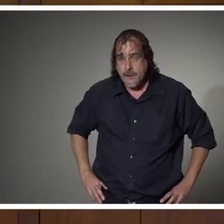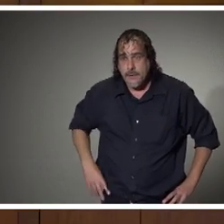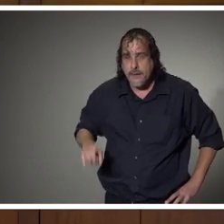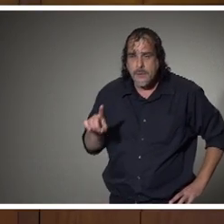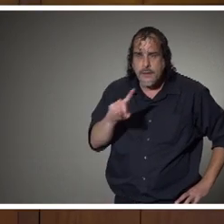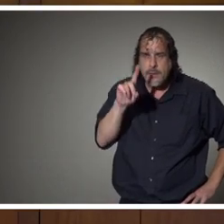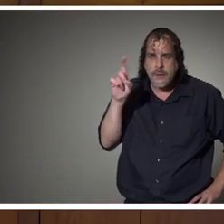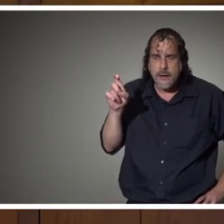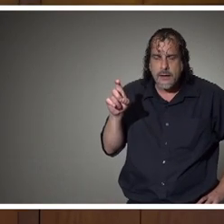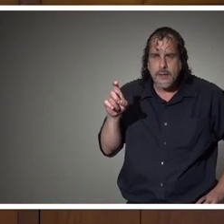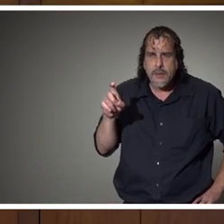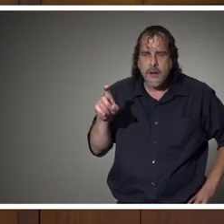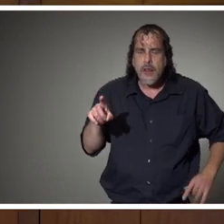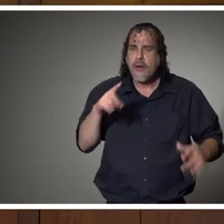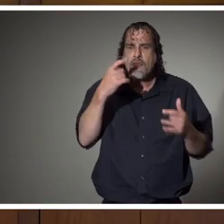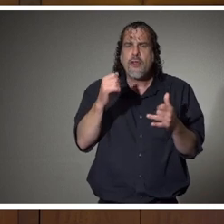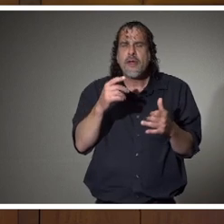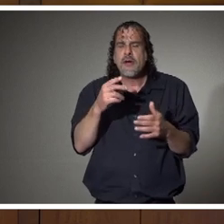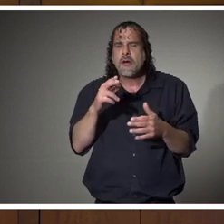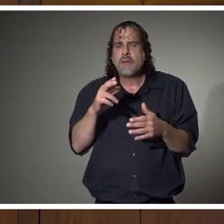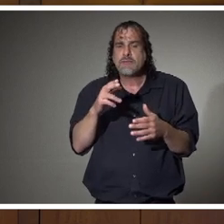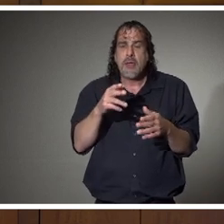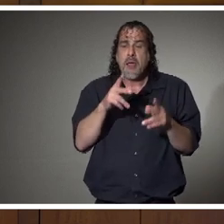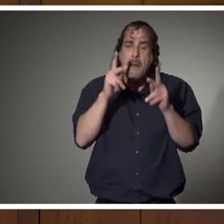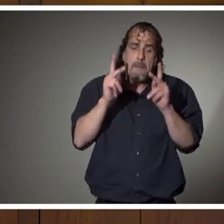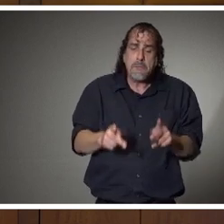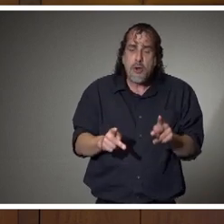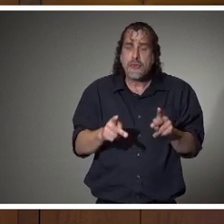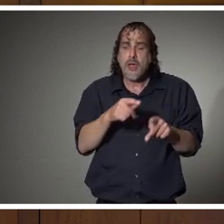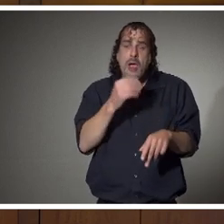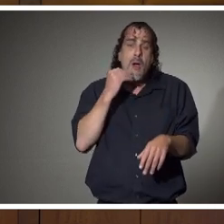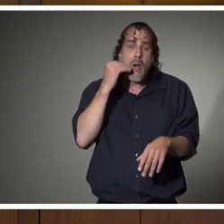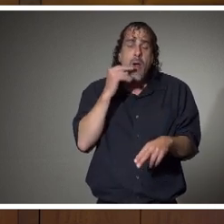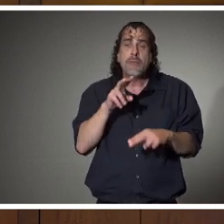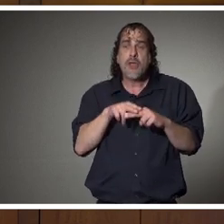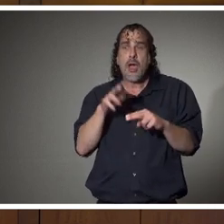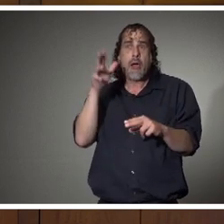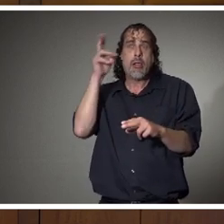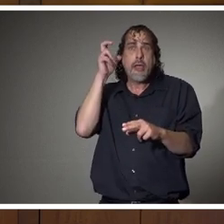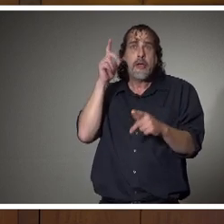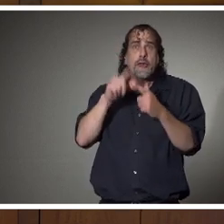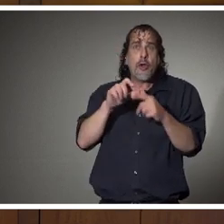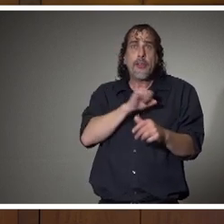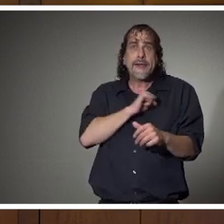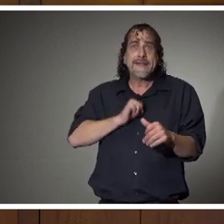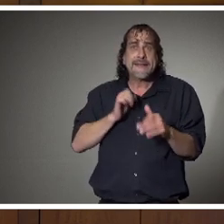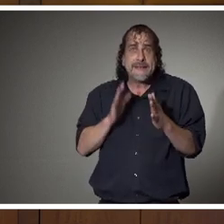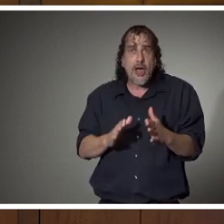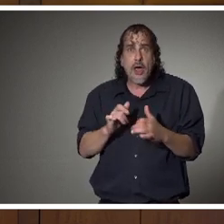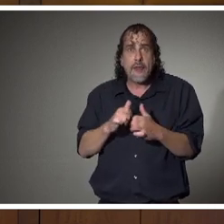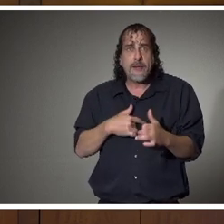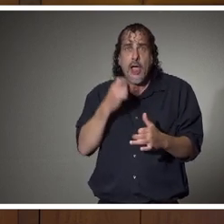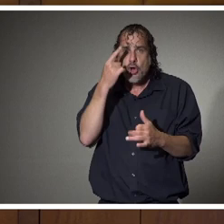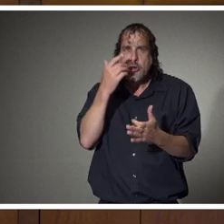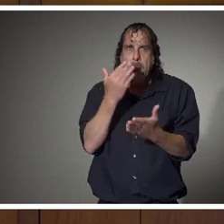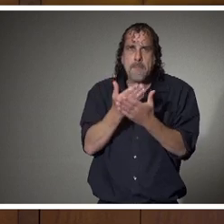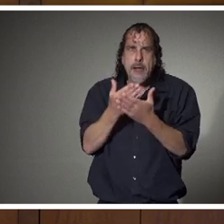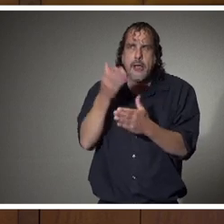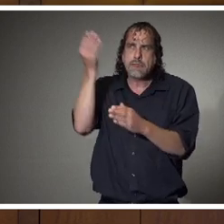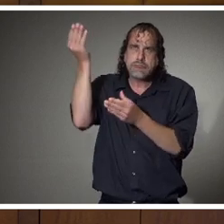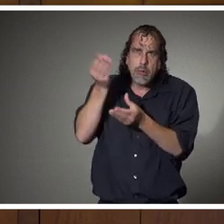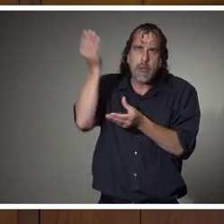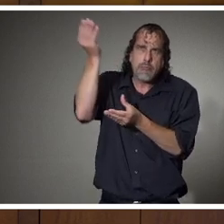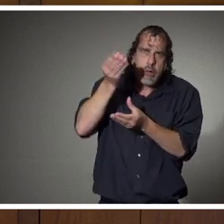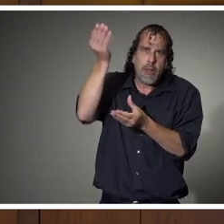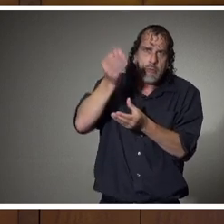For the average Joe watching at home, and they're listening to the senators, and they understand that there's money coming down from the